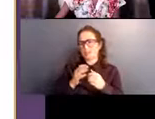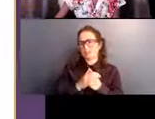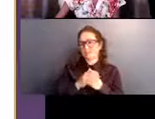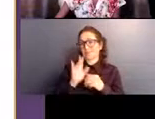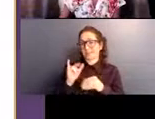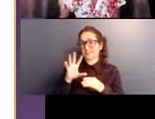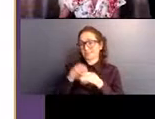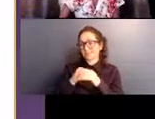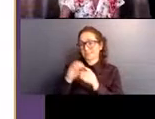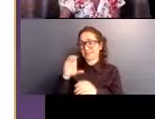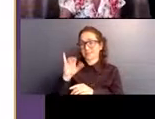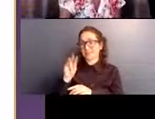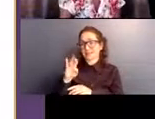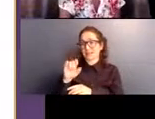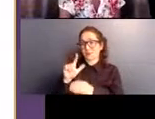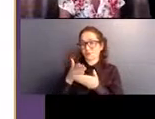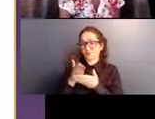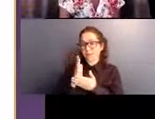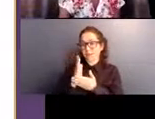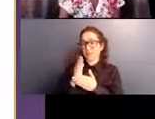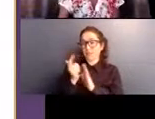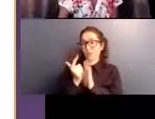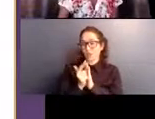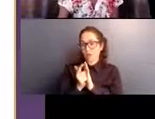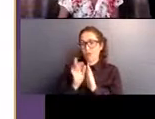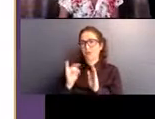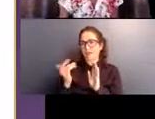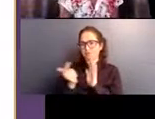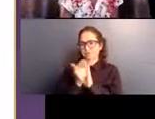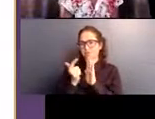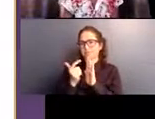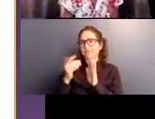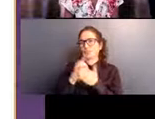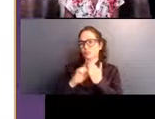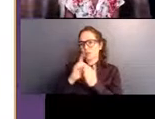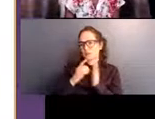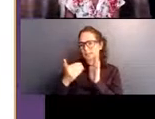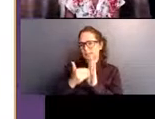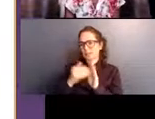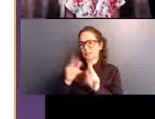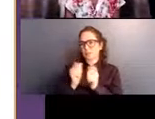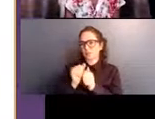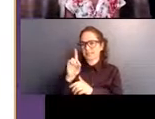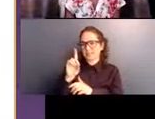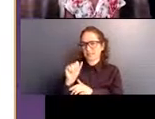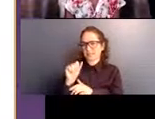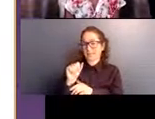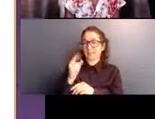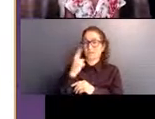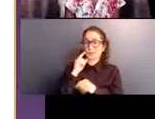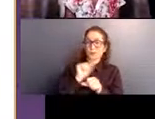rights law that prohibits discrimination against individuals' disabilities in areas of public life, including jobs,